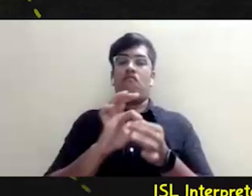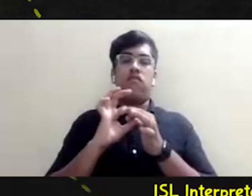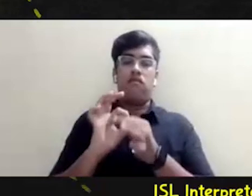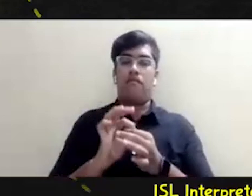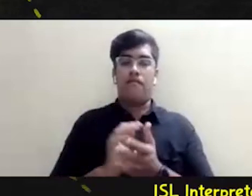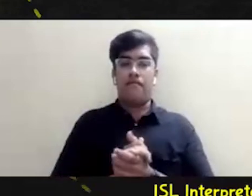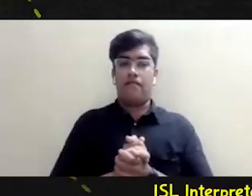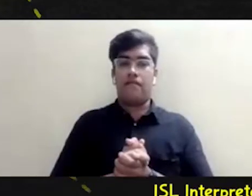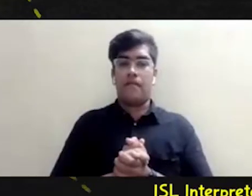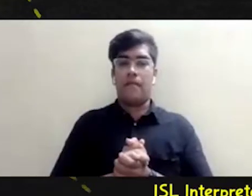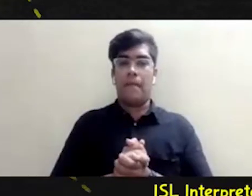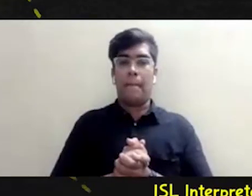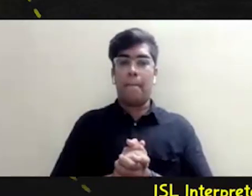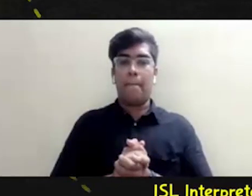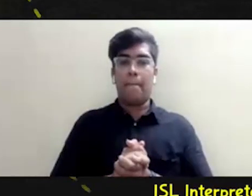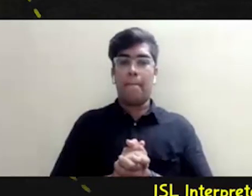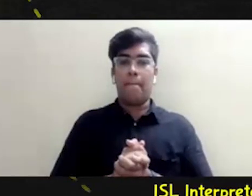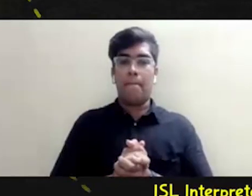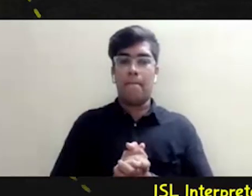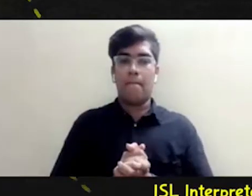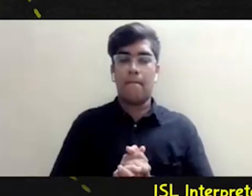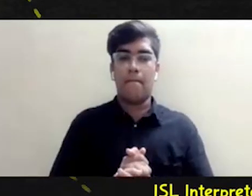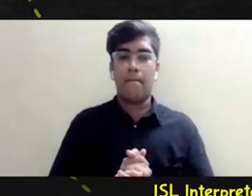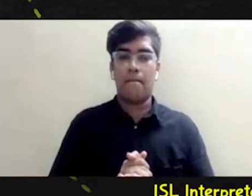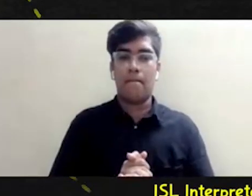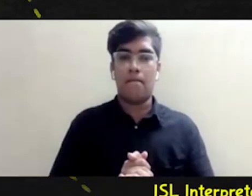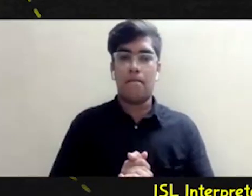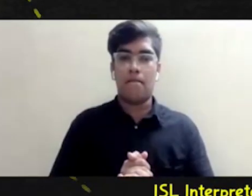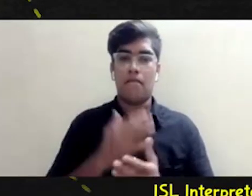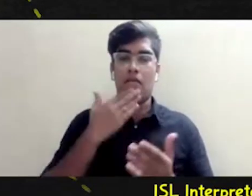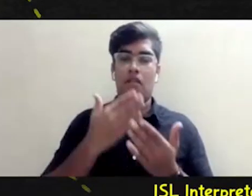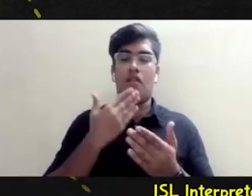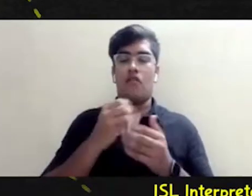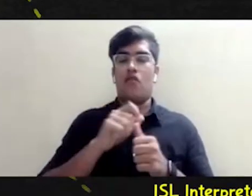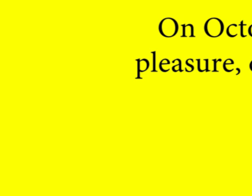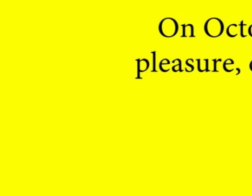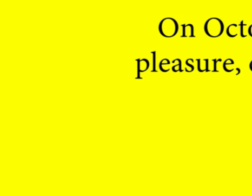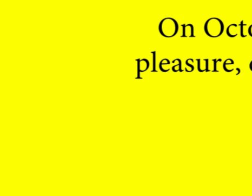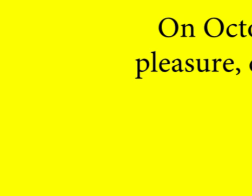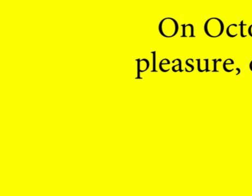many people outside and within ourselves also. Thank you very much.